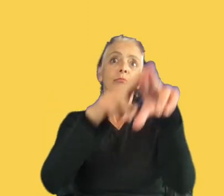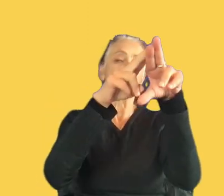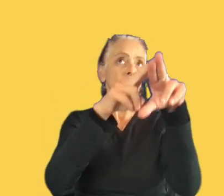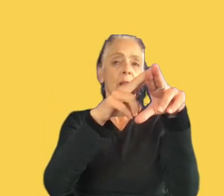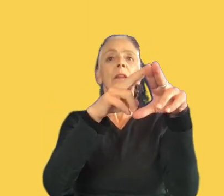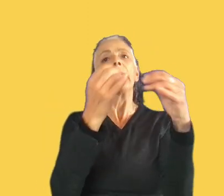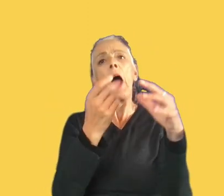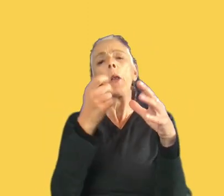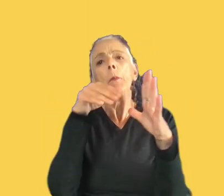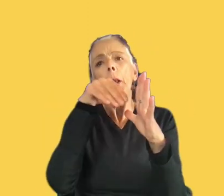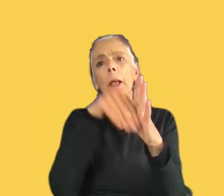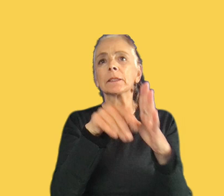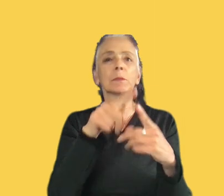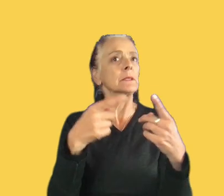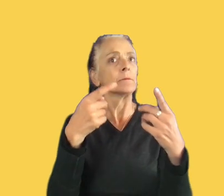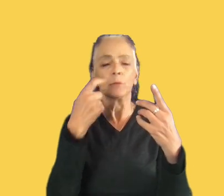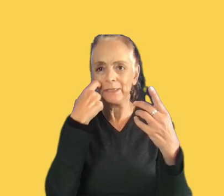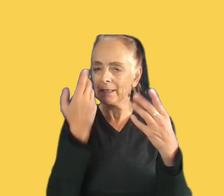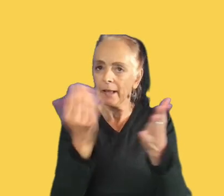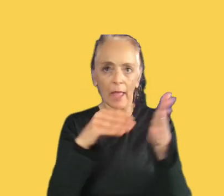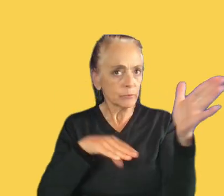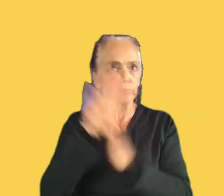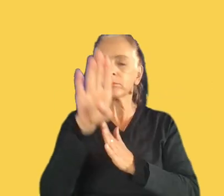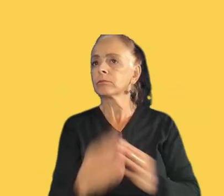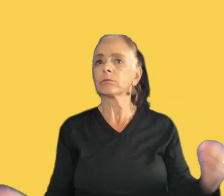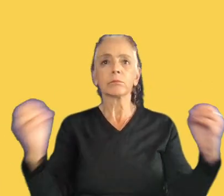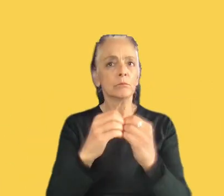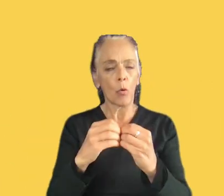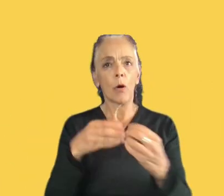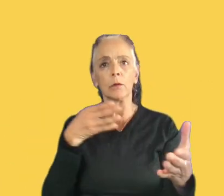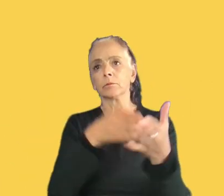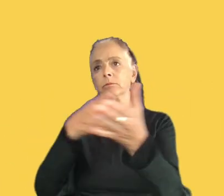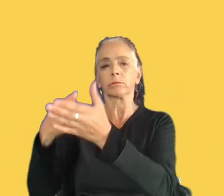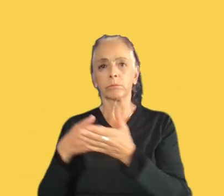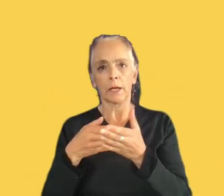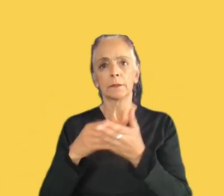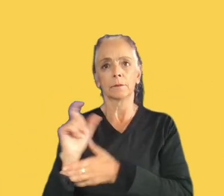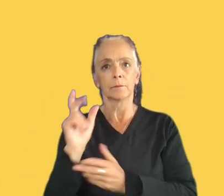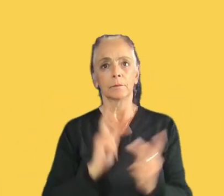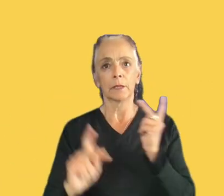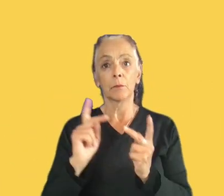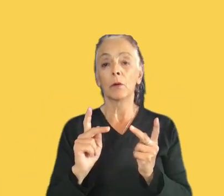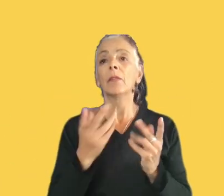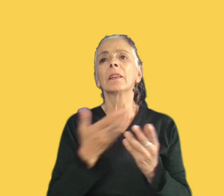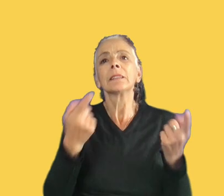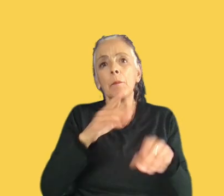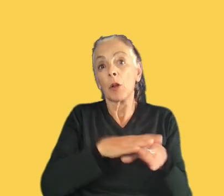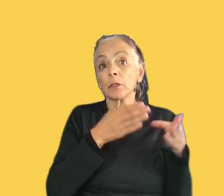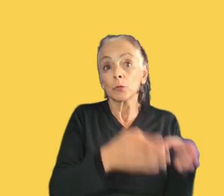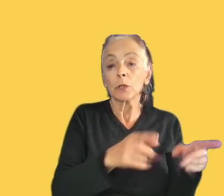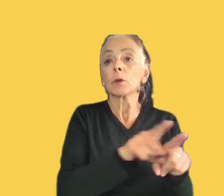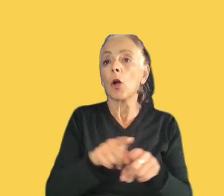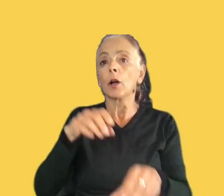seeing a sharp surge in Islamophobia once again. Incidents tend to happen on the street, but they also take place